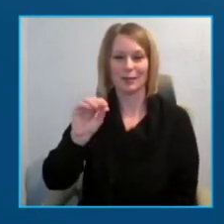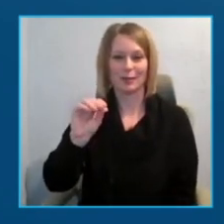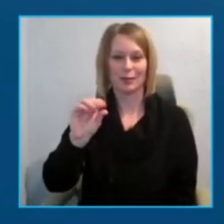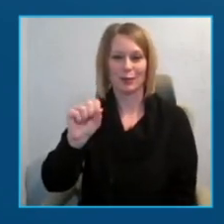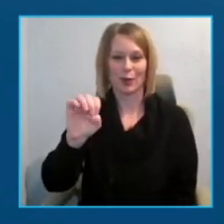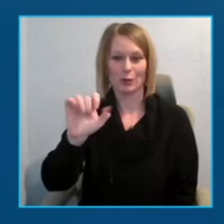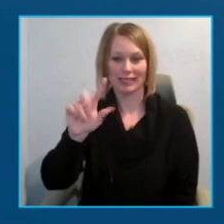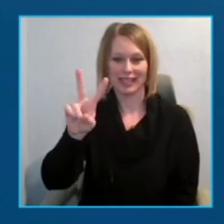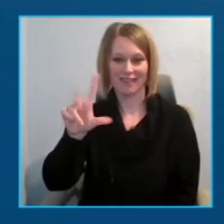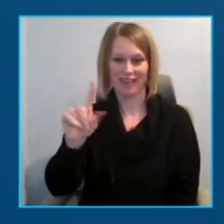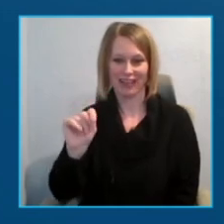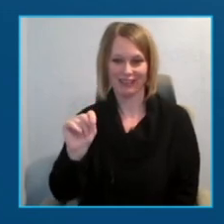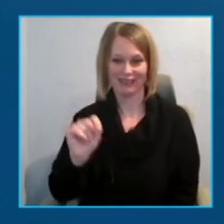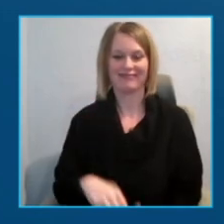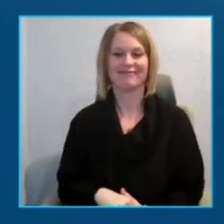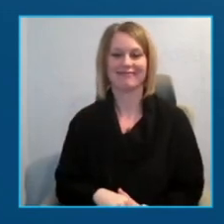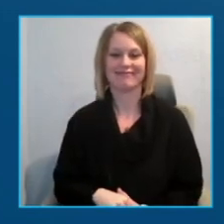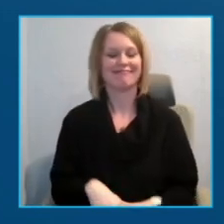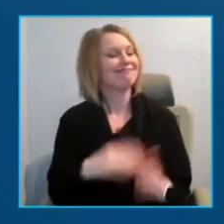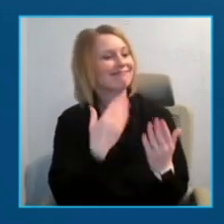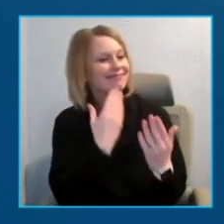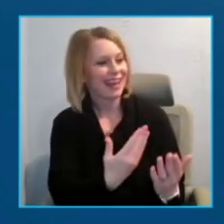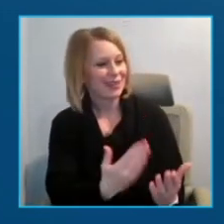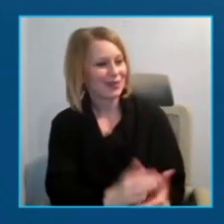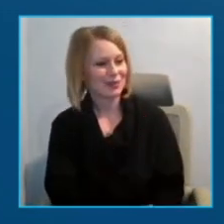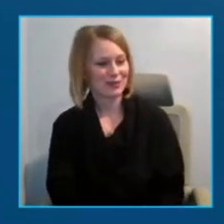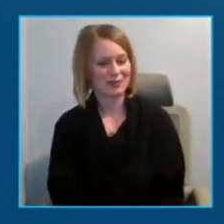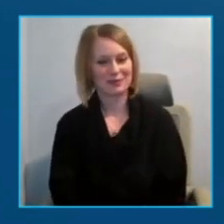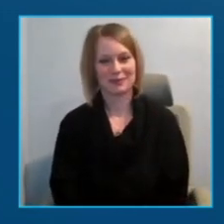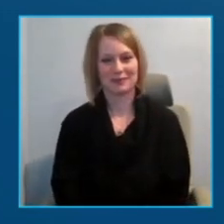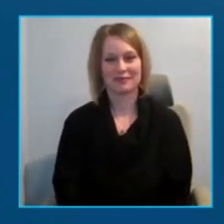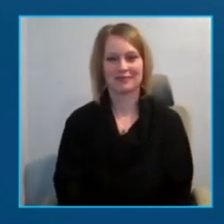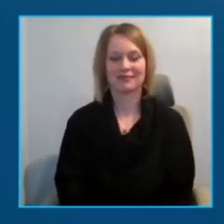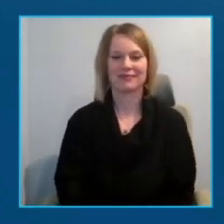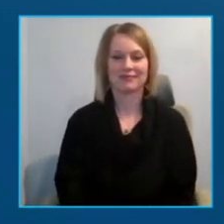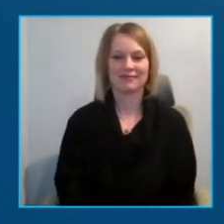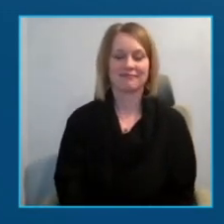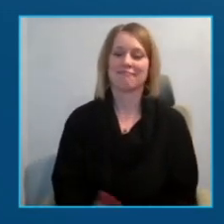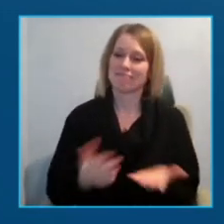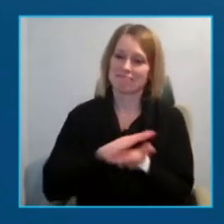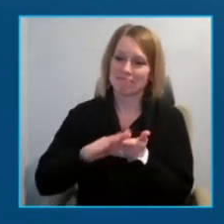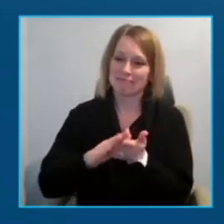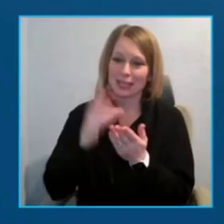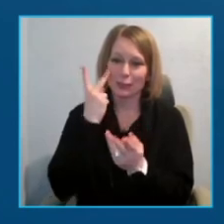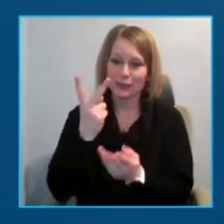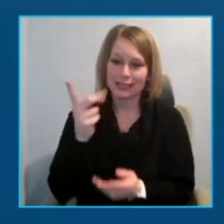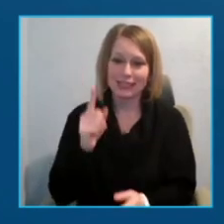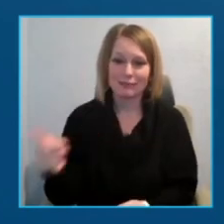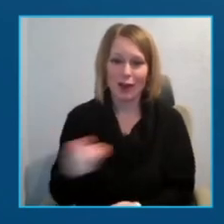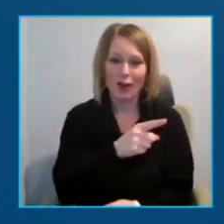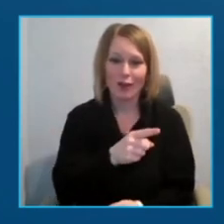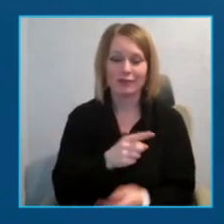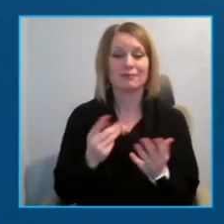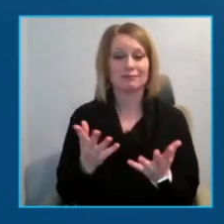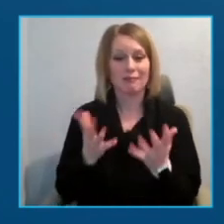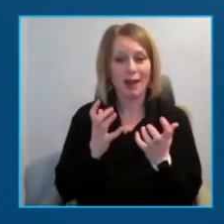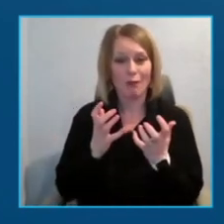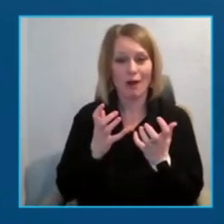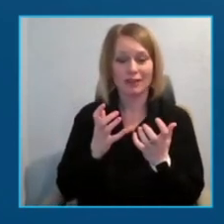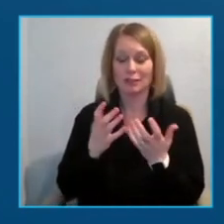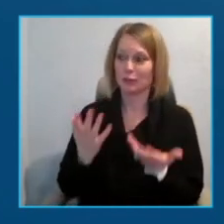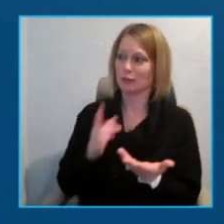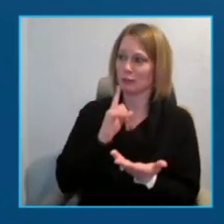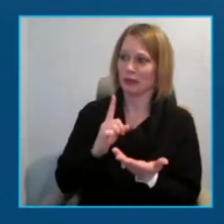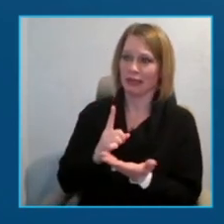Thanks very much, Lorraine. It is good to be with all of you. I want to join Lorraine in hoping that you and